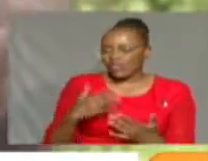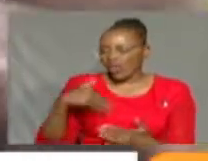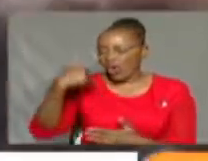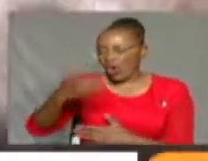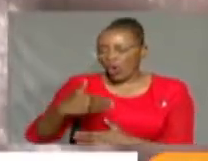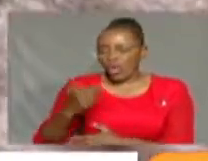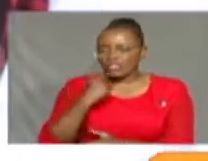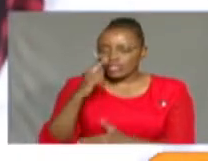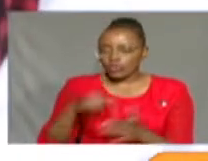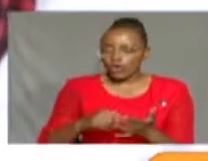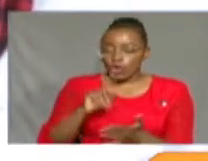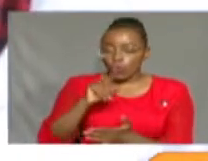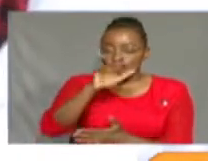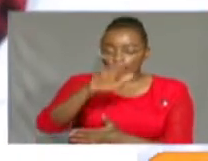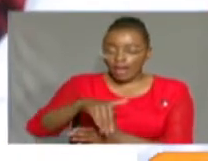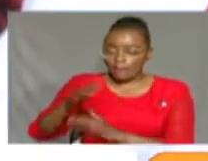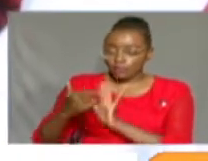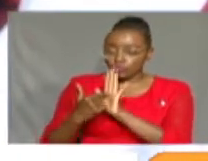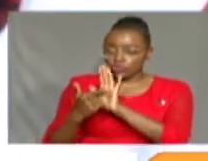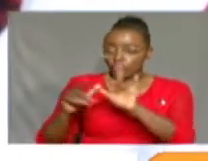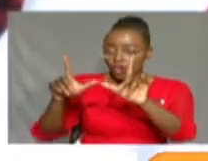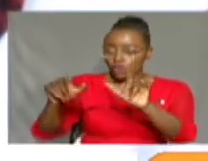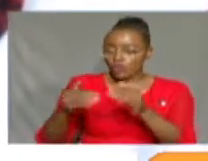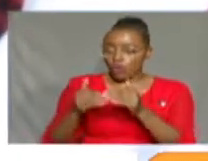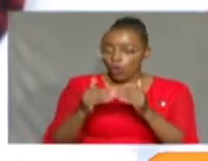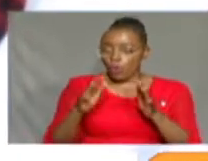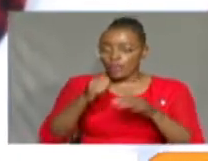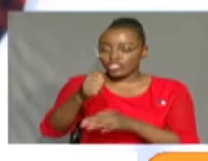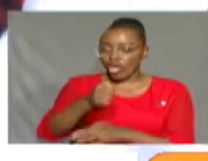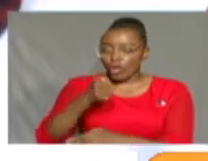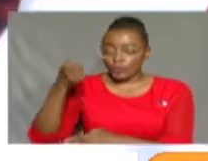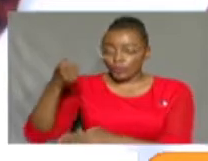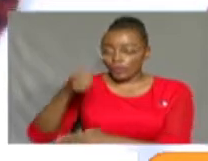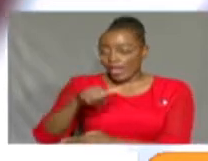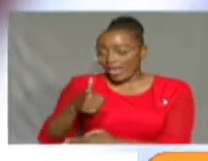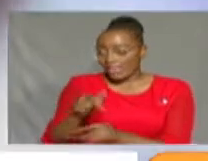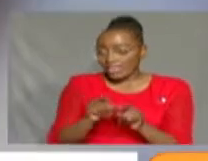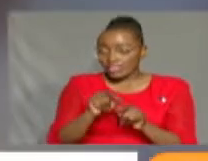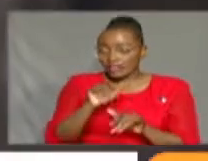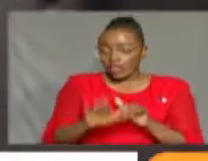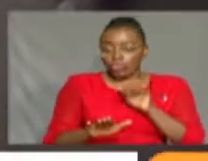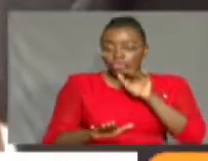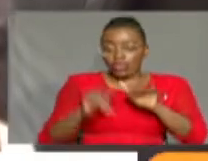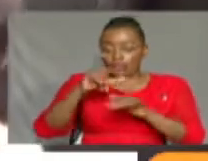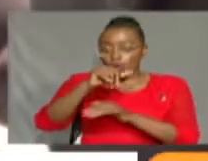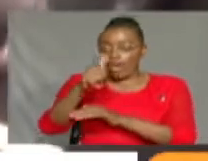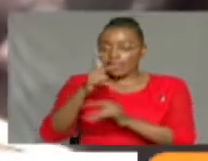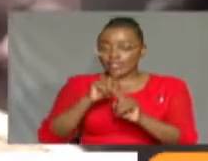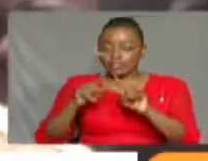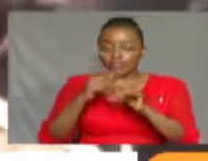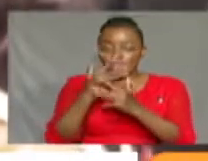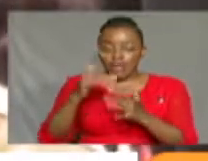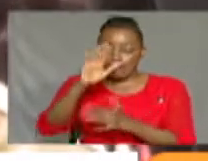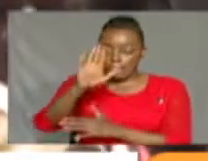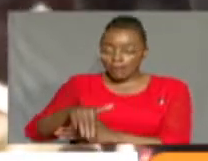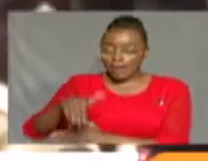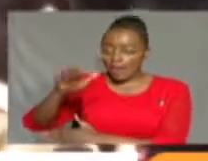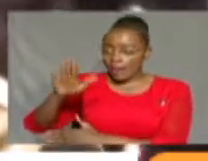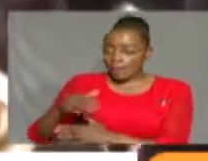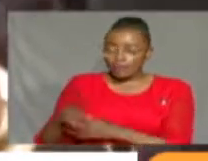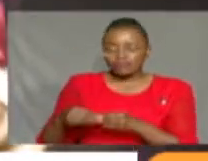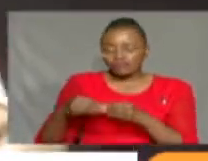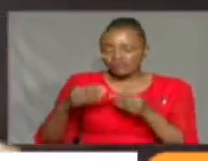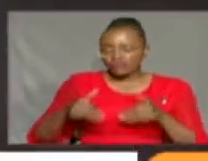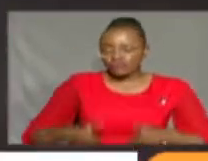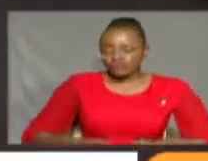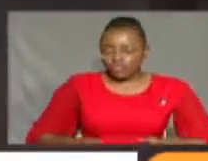then, one paints a picture that seems to have opened a door and serves as a stepping stone to other things. His paintings are giving the young